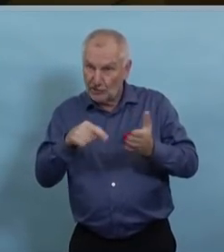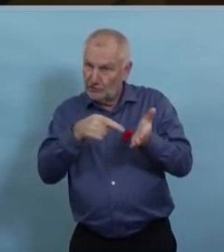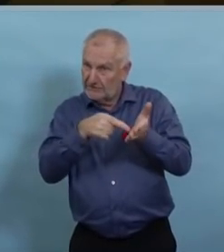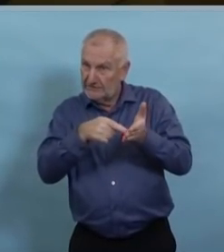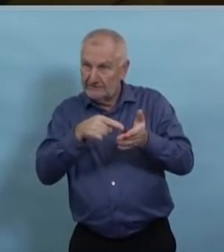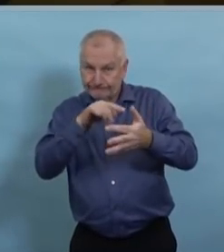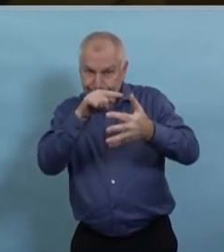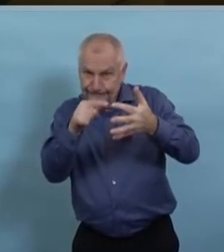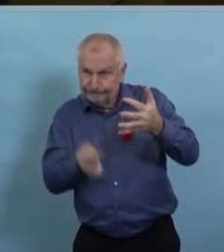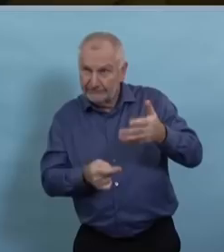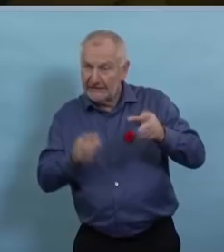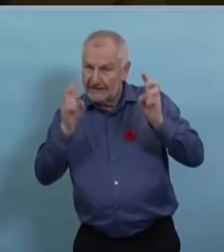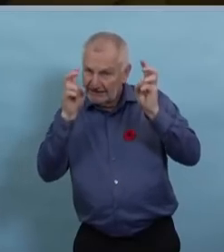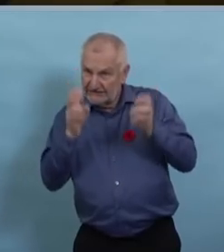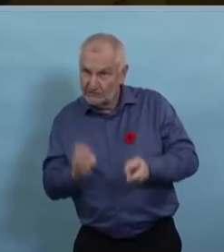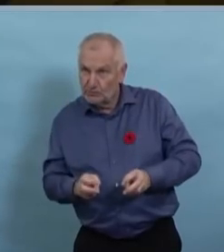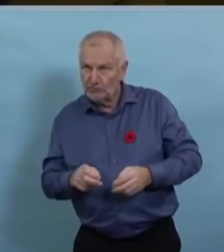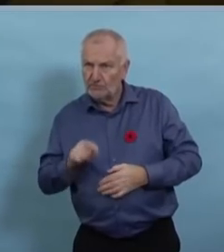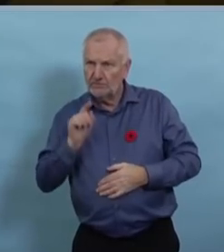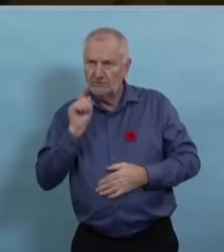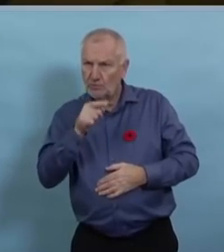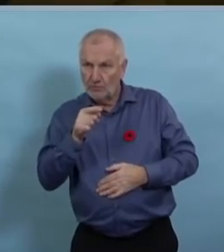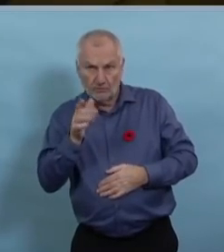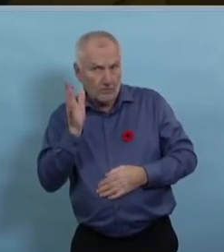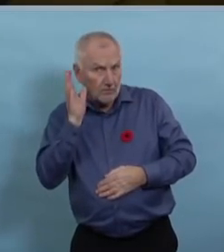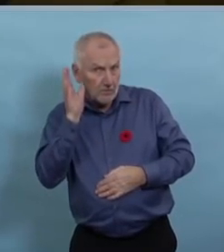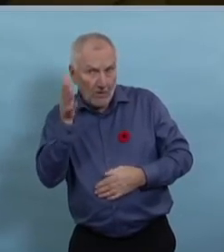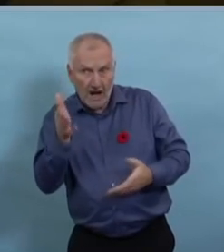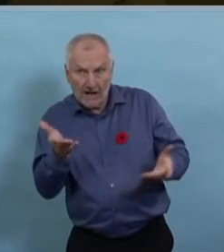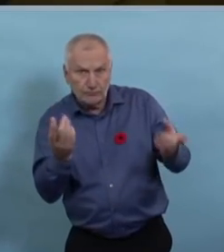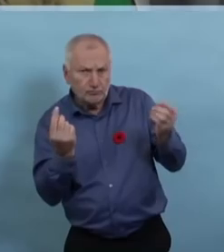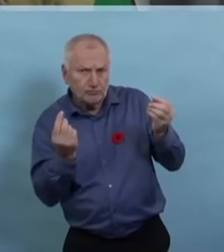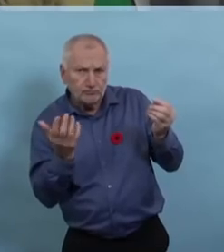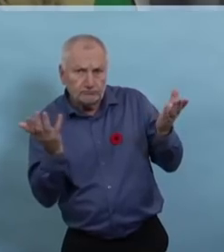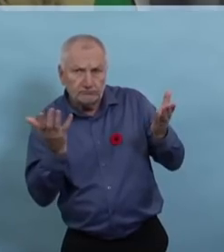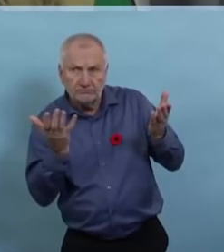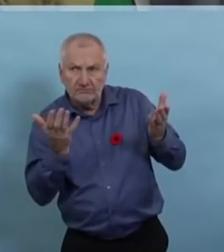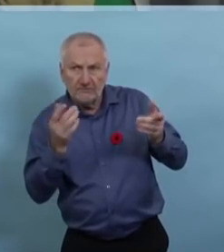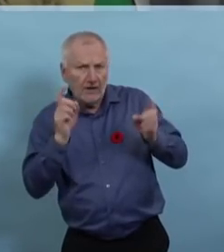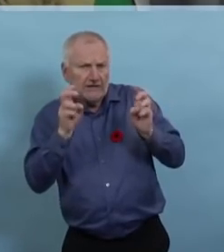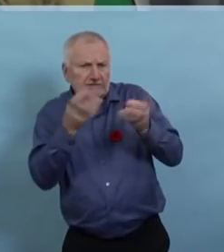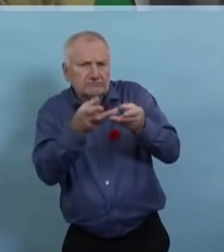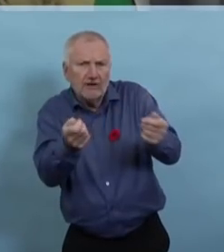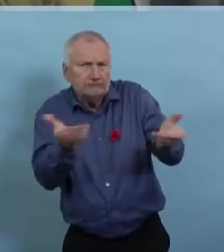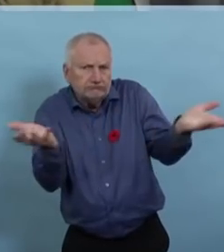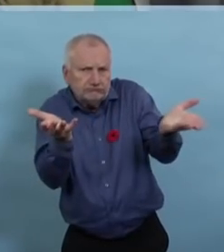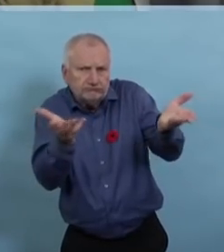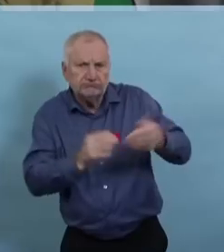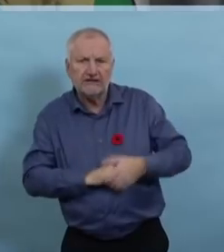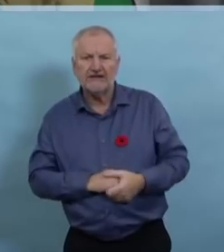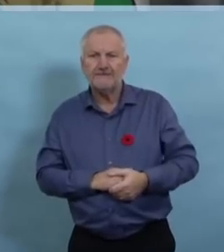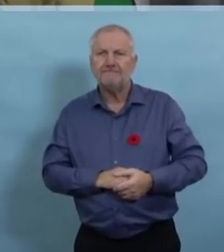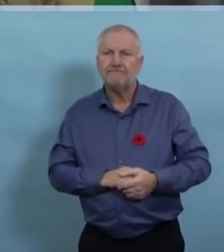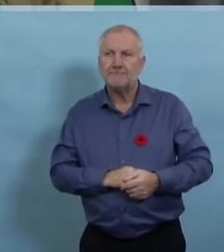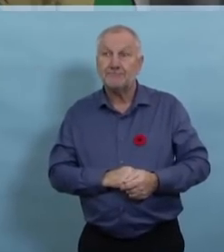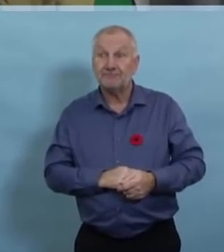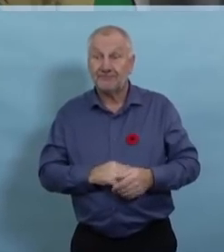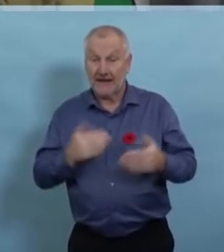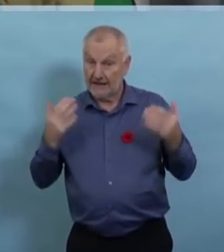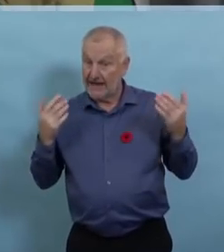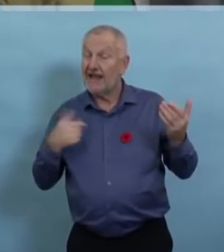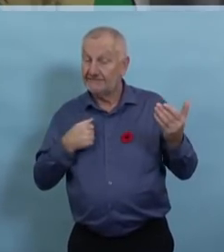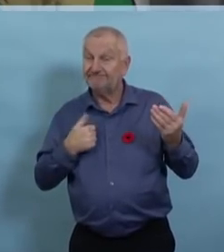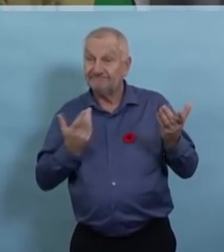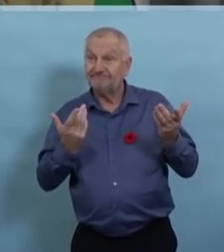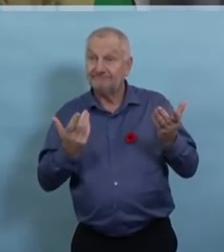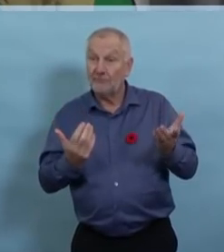going to be done to address those other issues? So again, you know, working with the school divisions, there